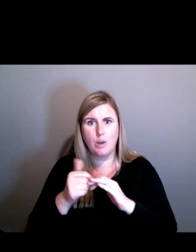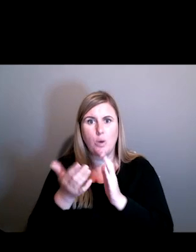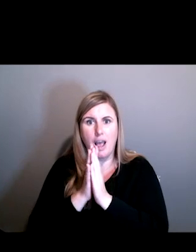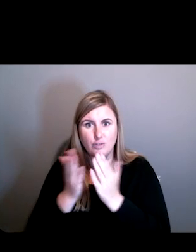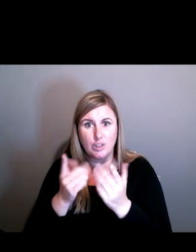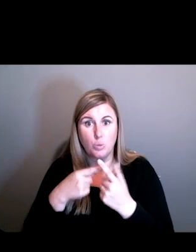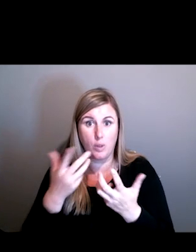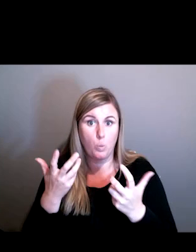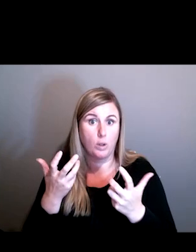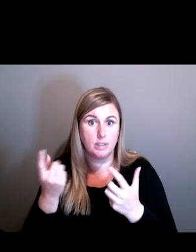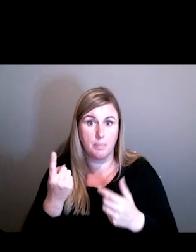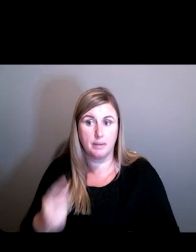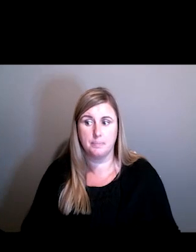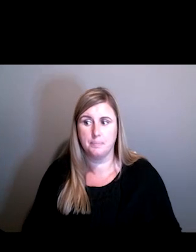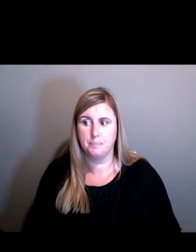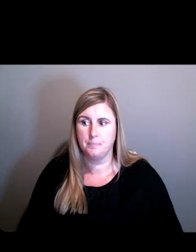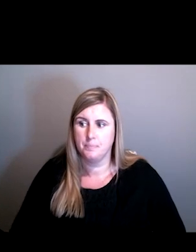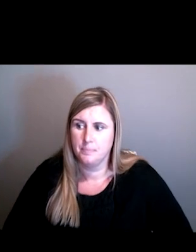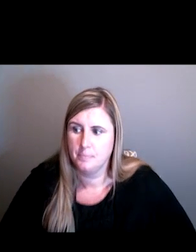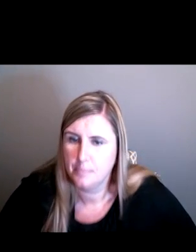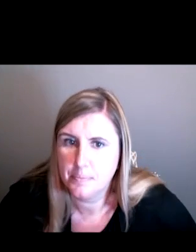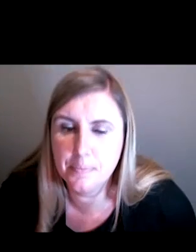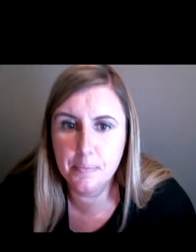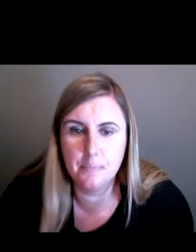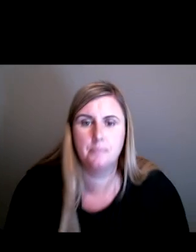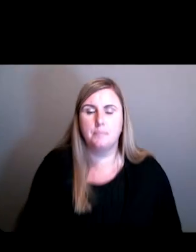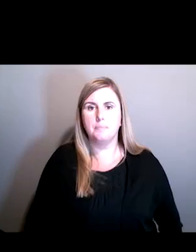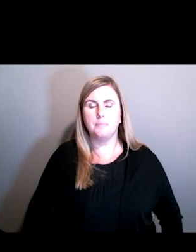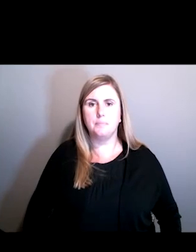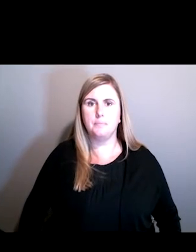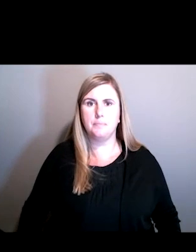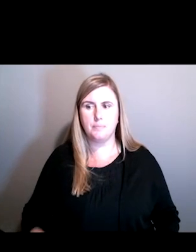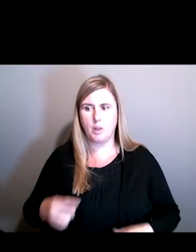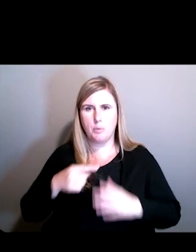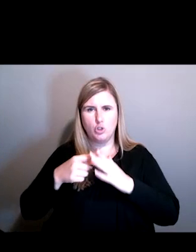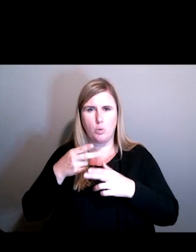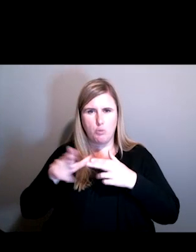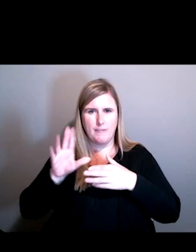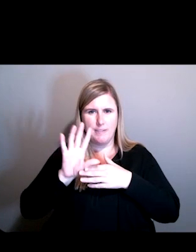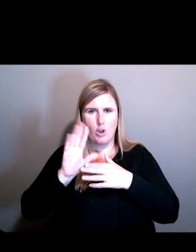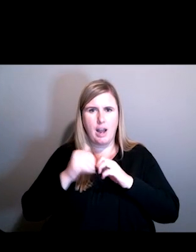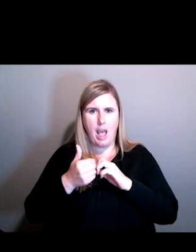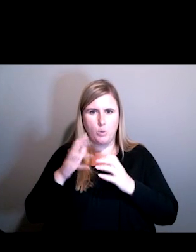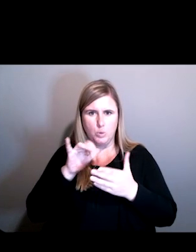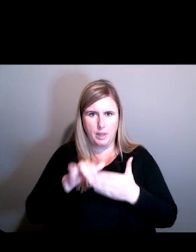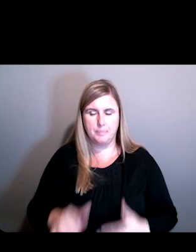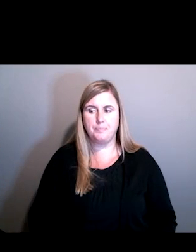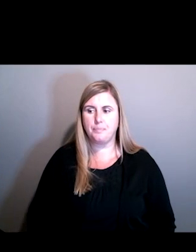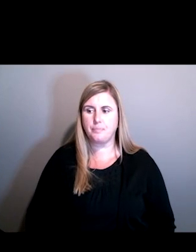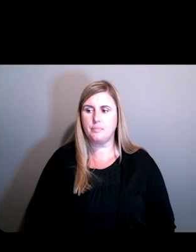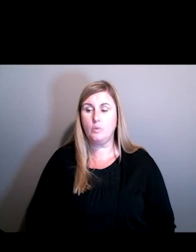how to ask for things when they want them. I'm going to show a brief video on how to do